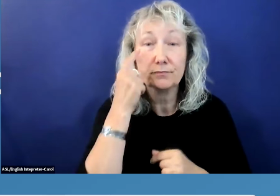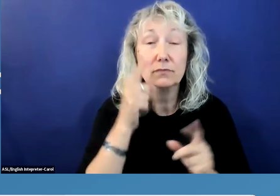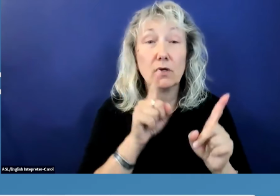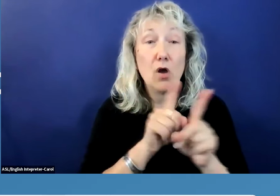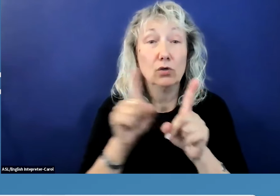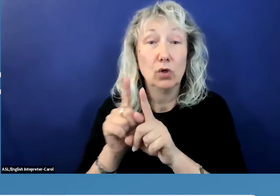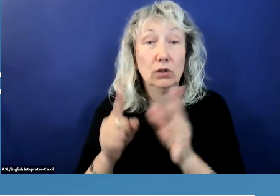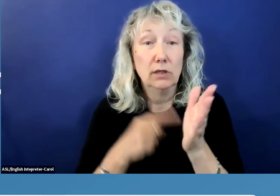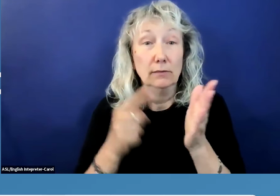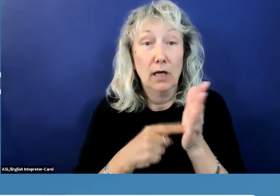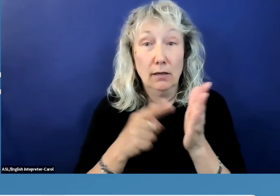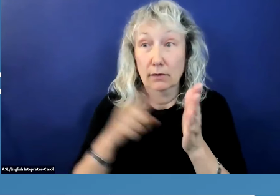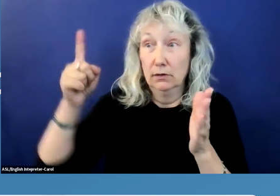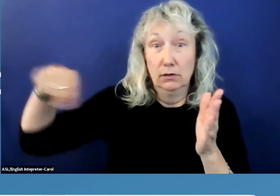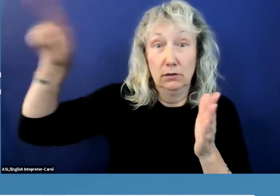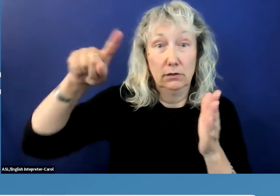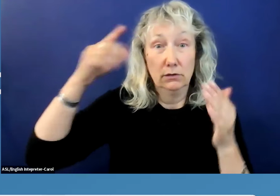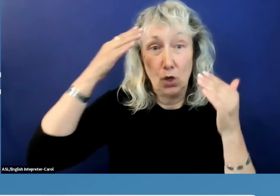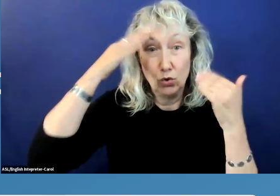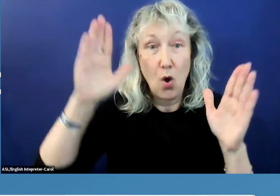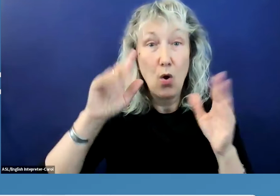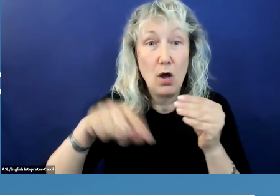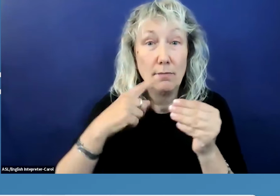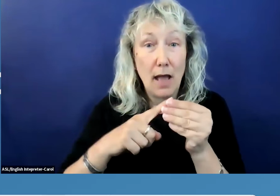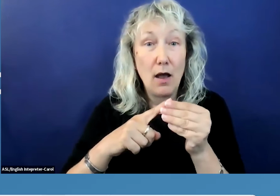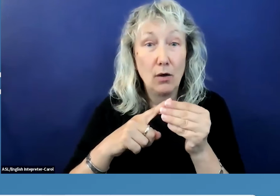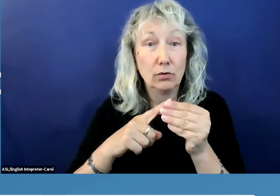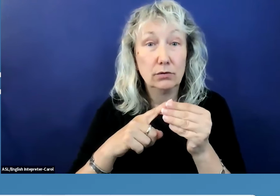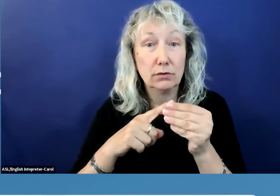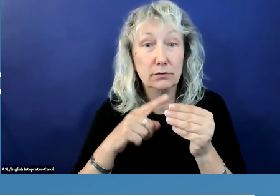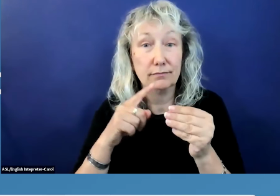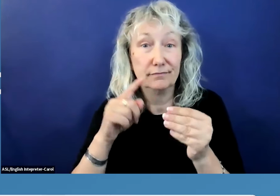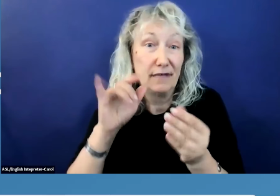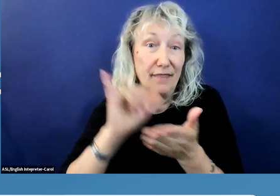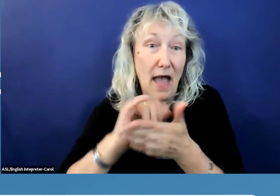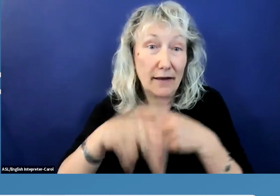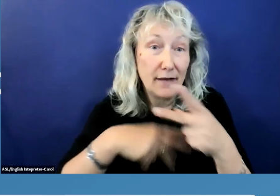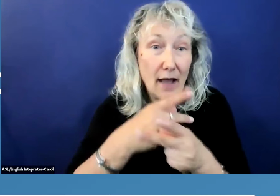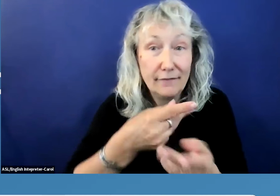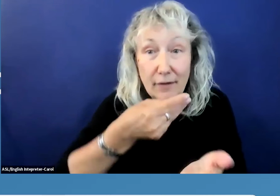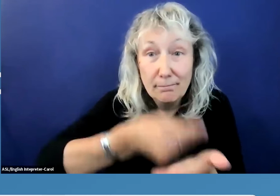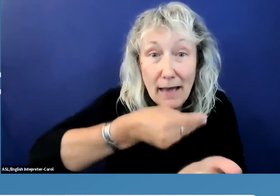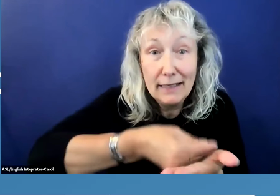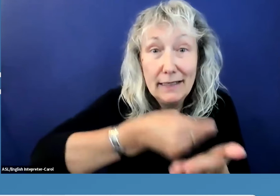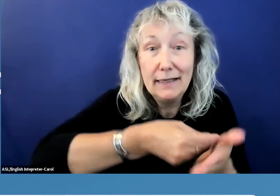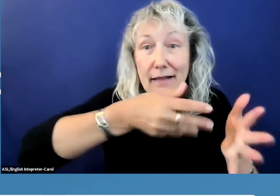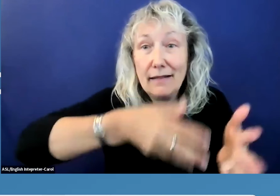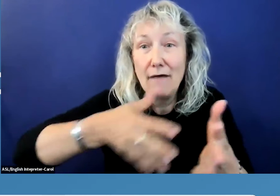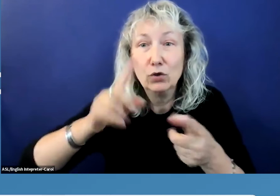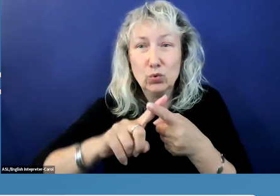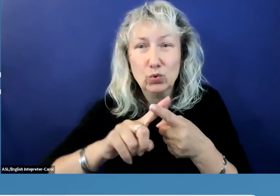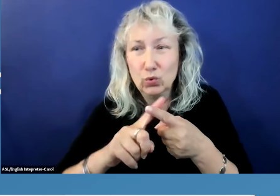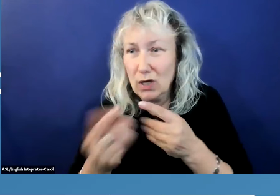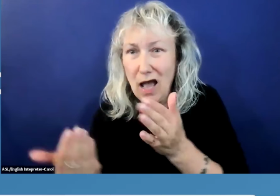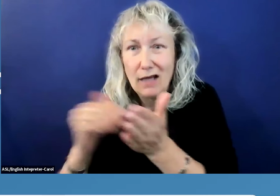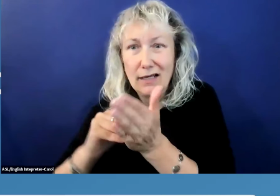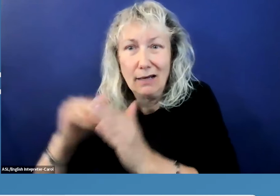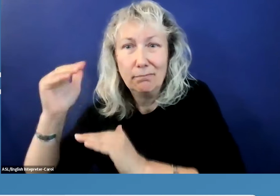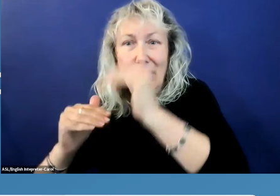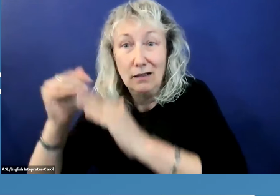that, and that can affect the amount of funds left for rebuild. So if you work with a public adjuster, make sure